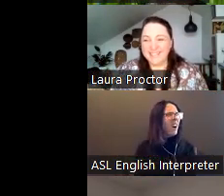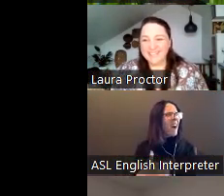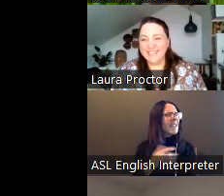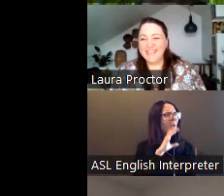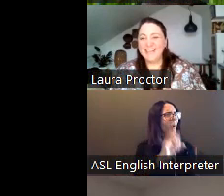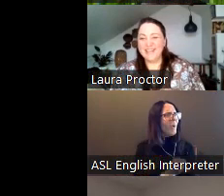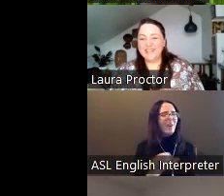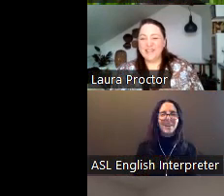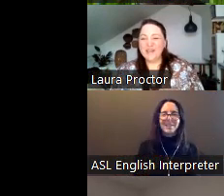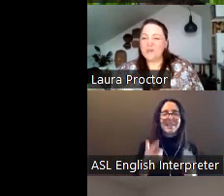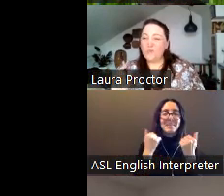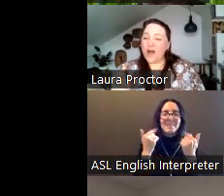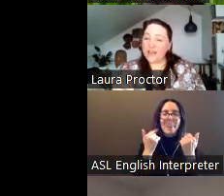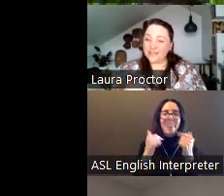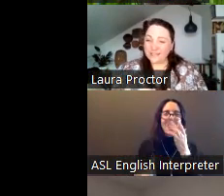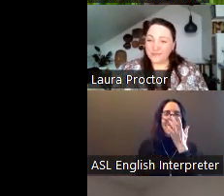know.